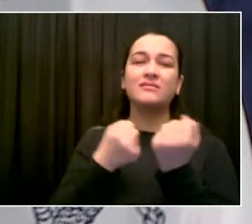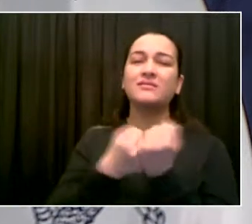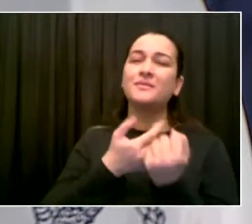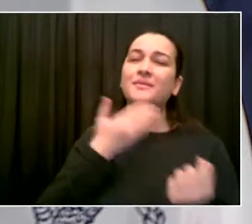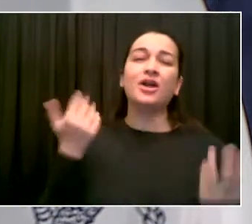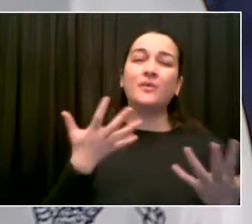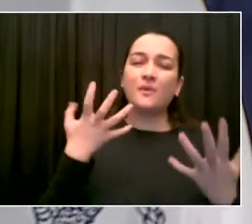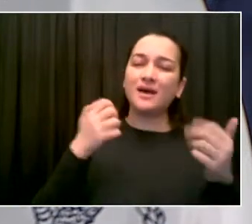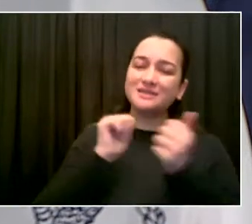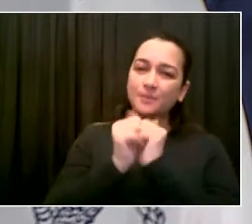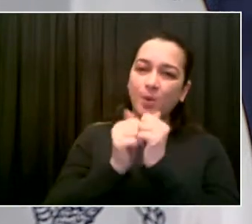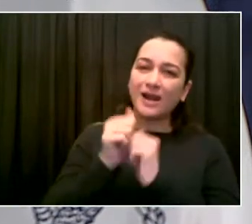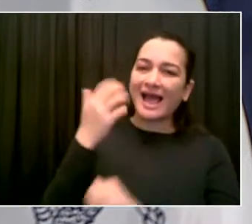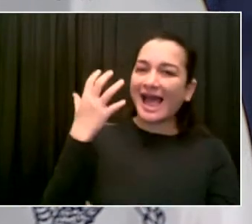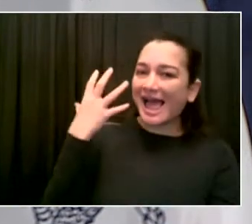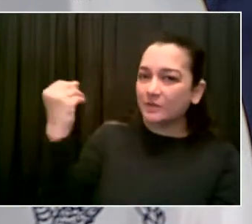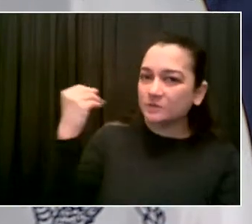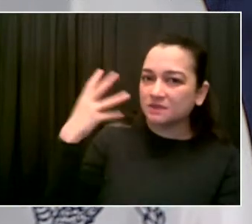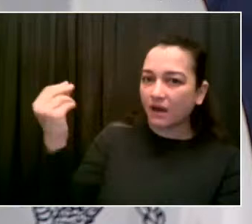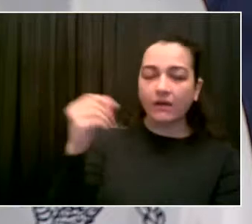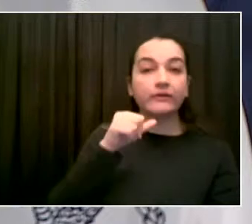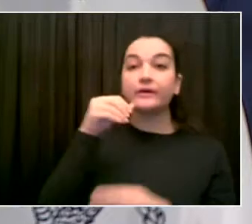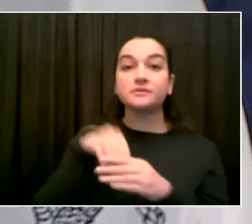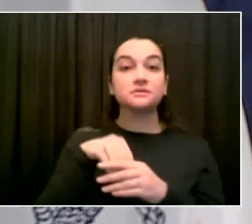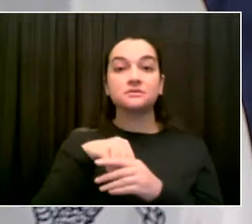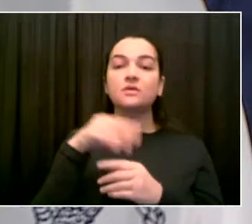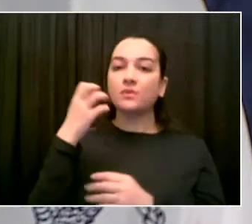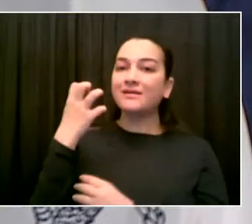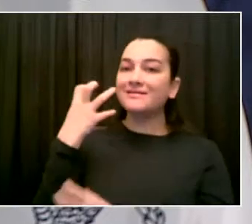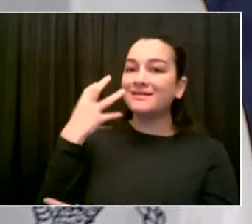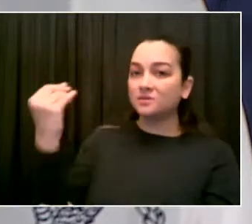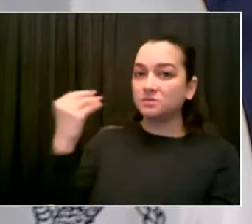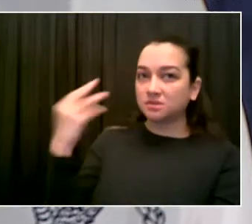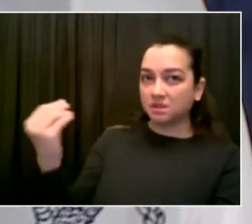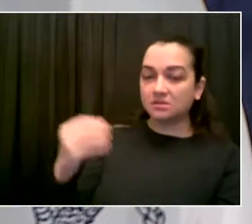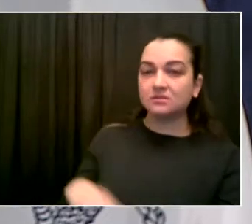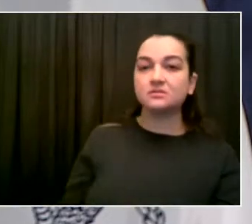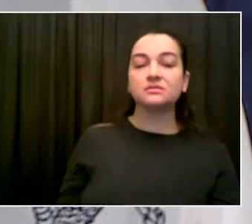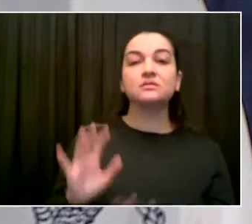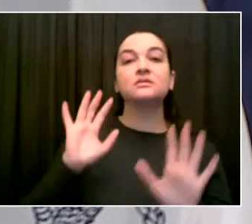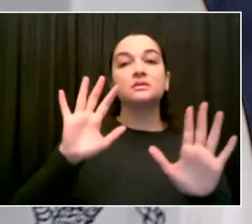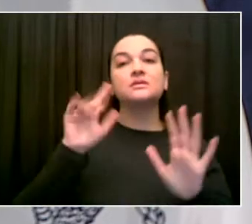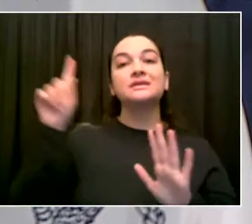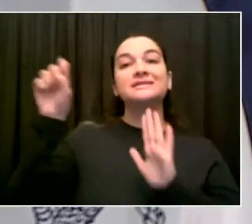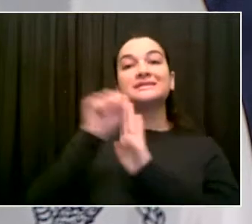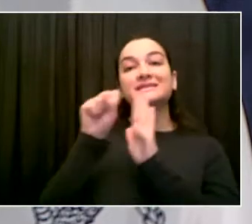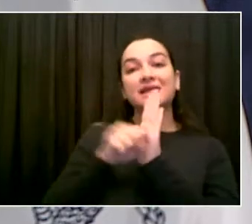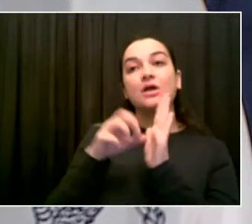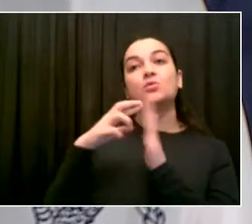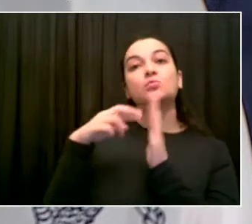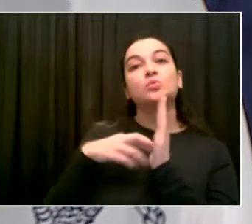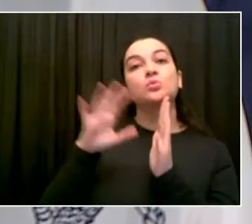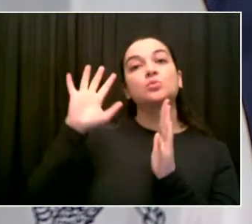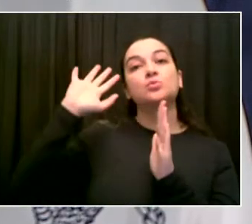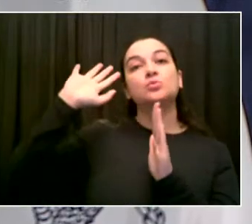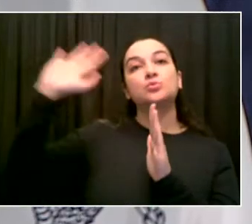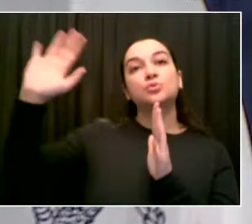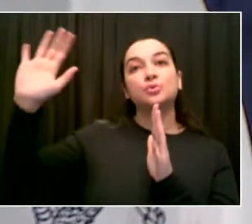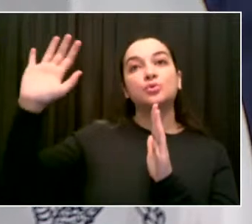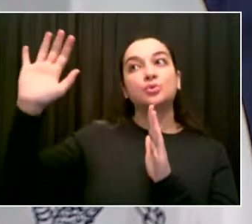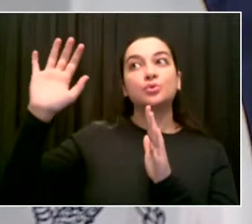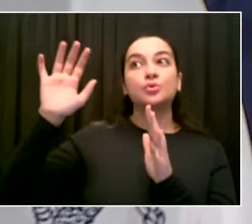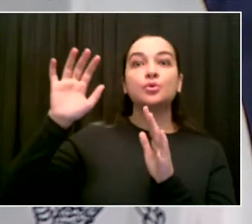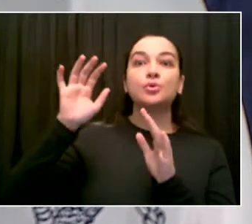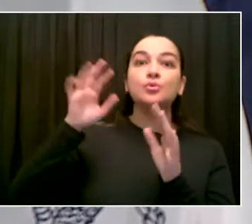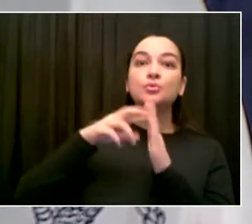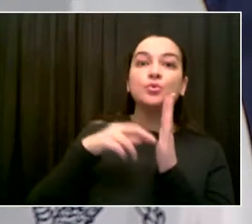about college sports. We are doing outdoor sports with public schools, and we think that's smart and